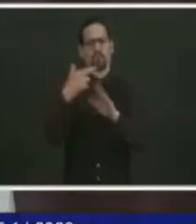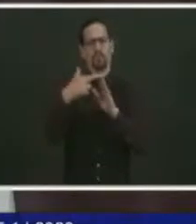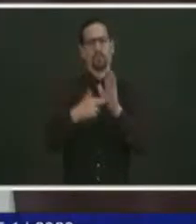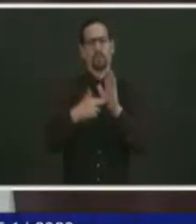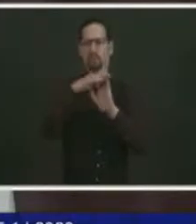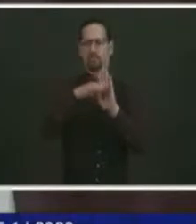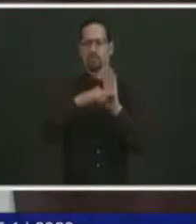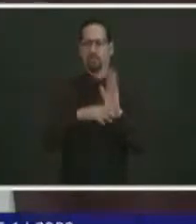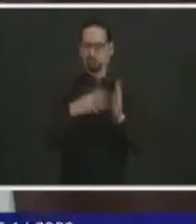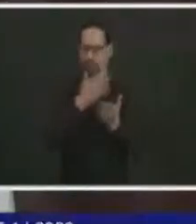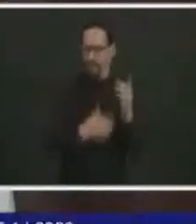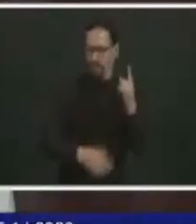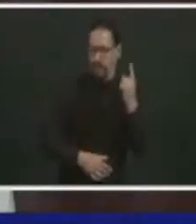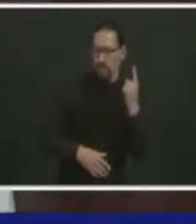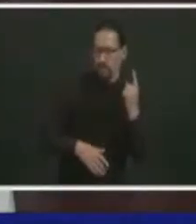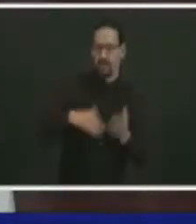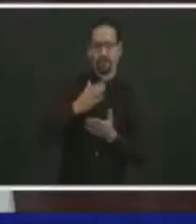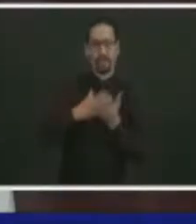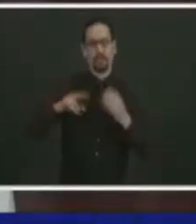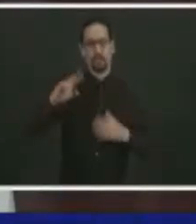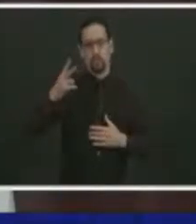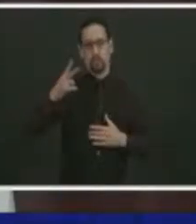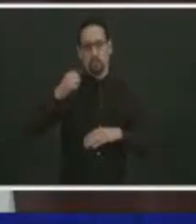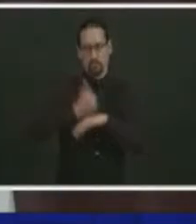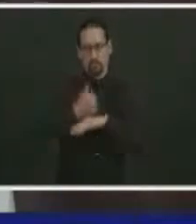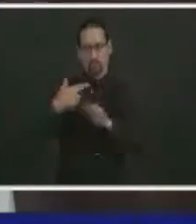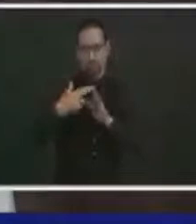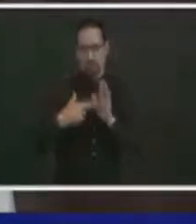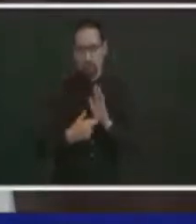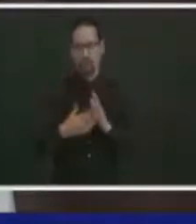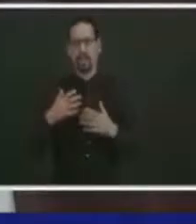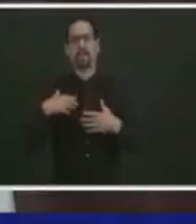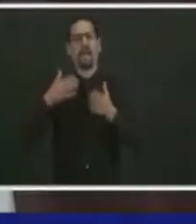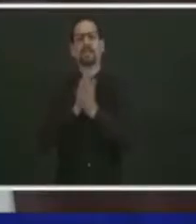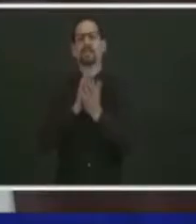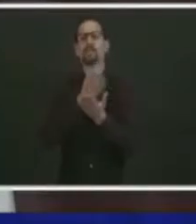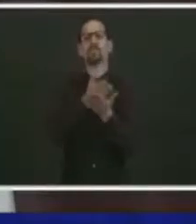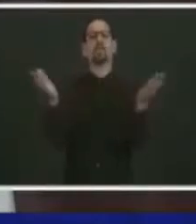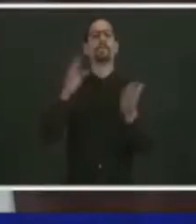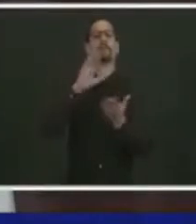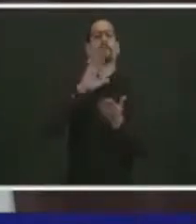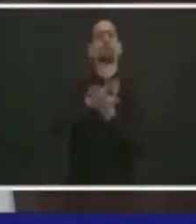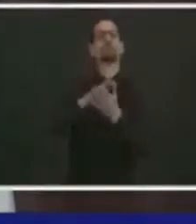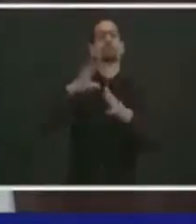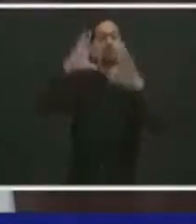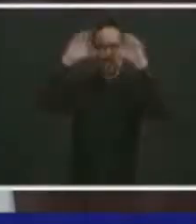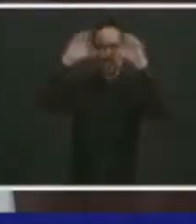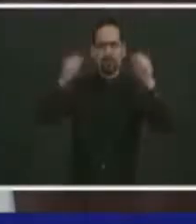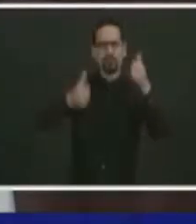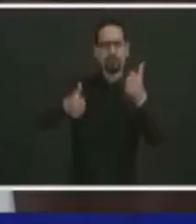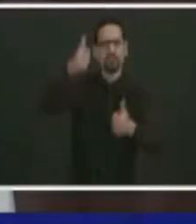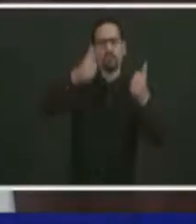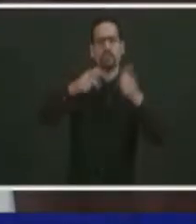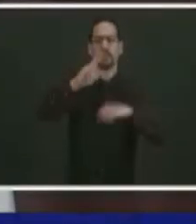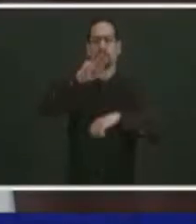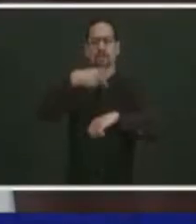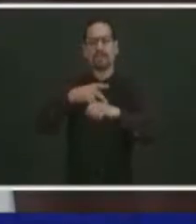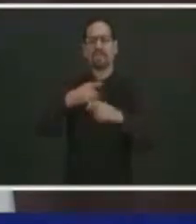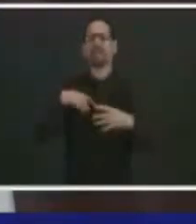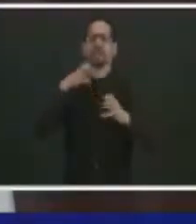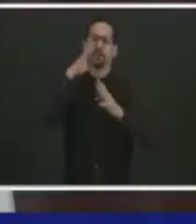phase 2, and asked superintendents to work with their communities, to get creative and